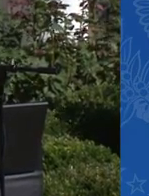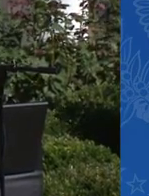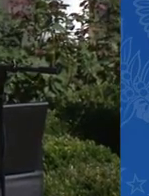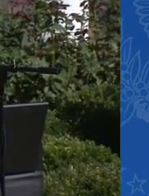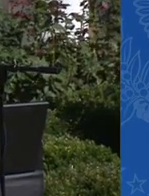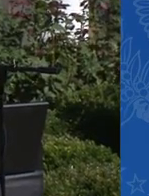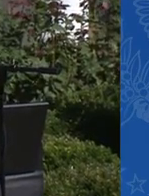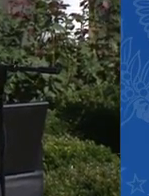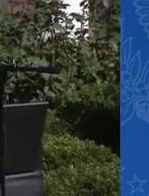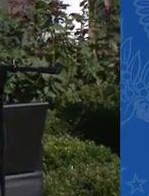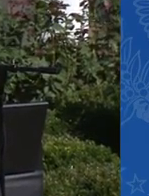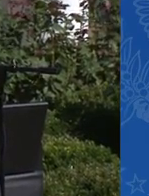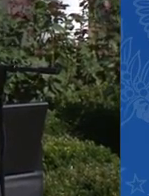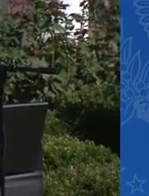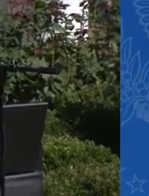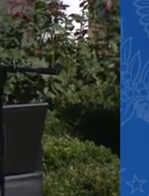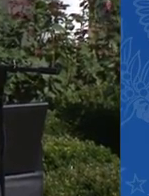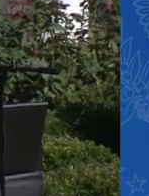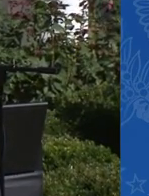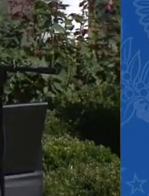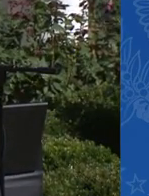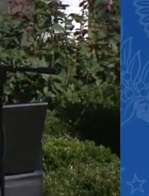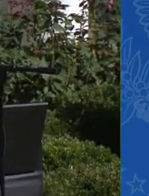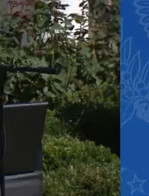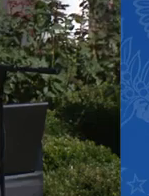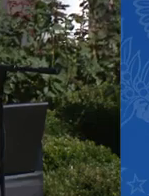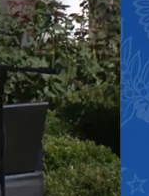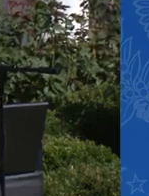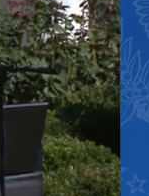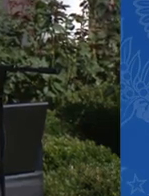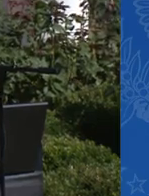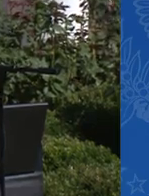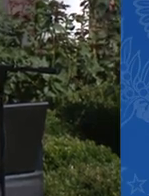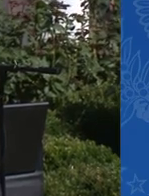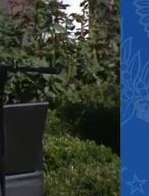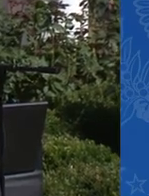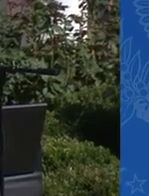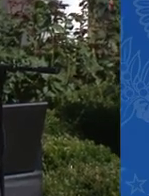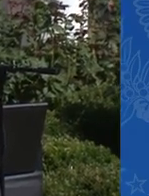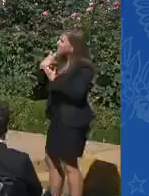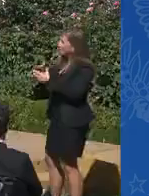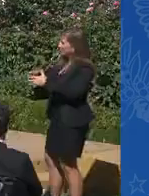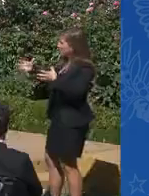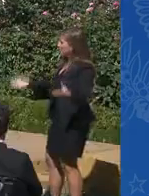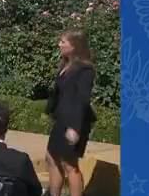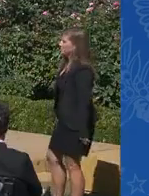heart and hope you enjoy them. God bless you. Thank you so much.